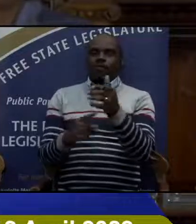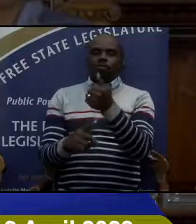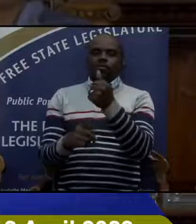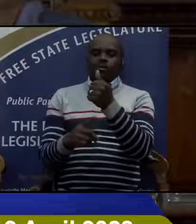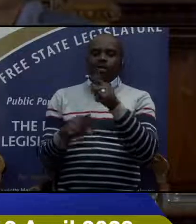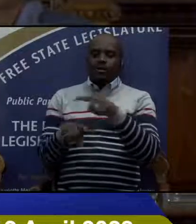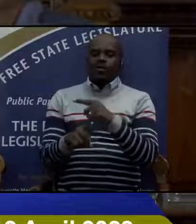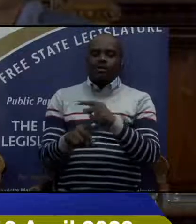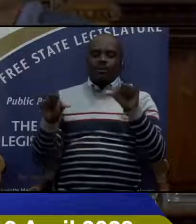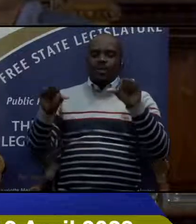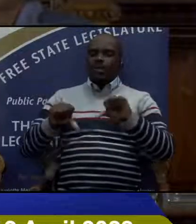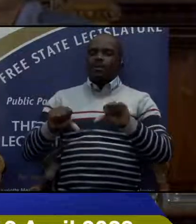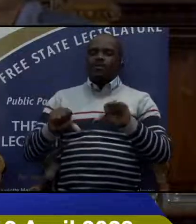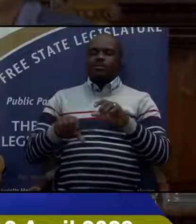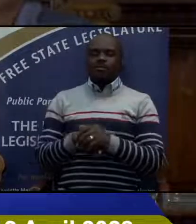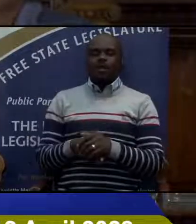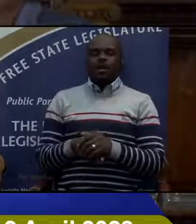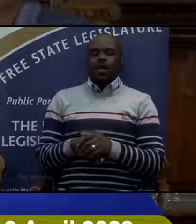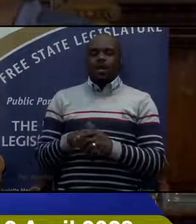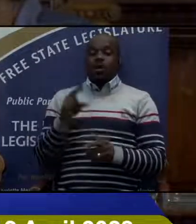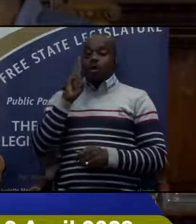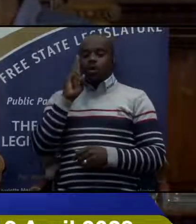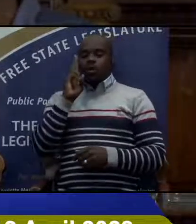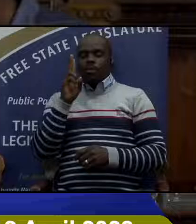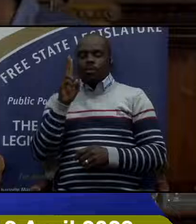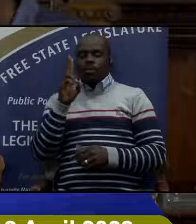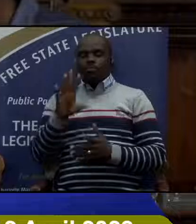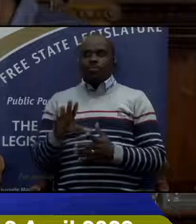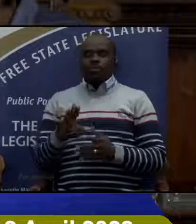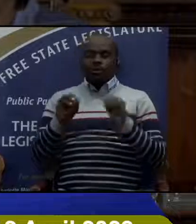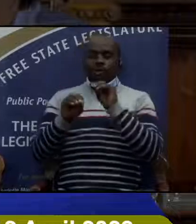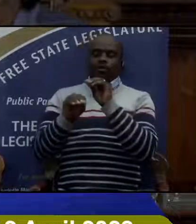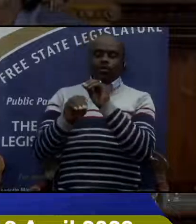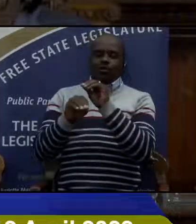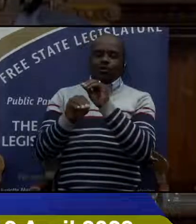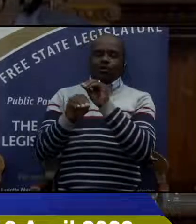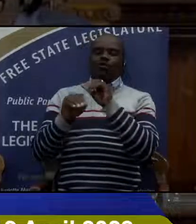chances of one to be successful and life expectancy,